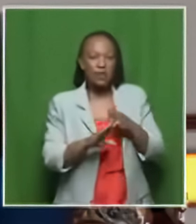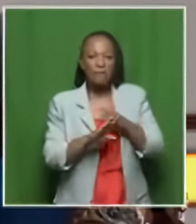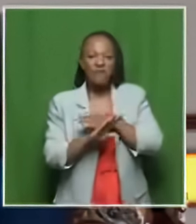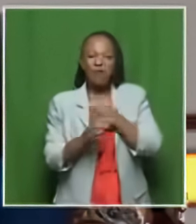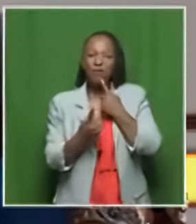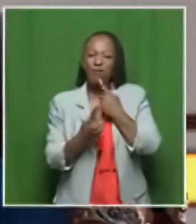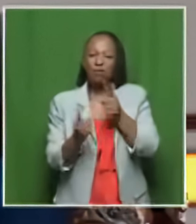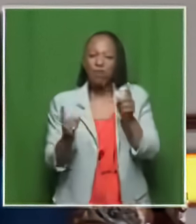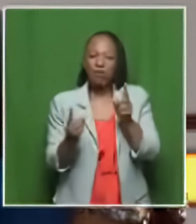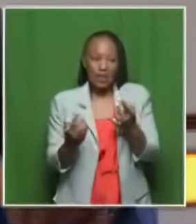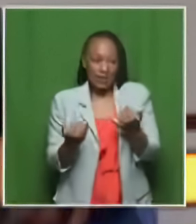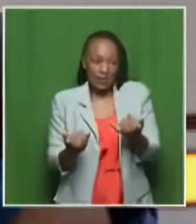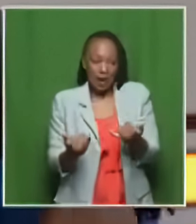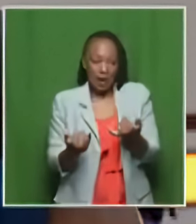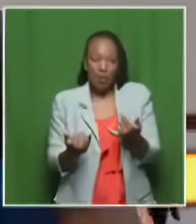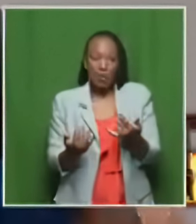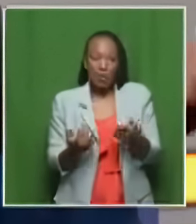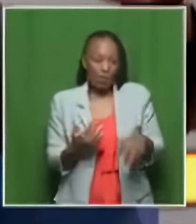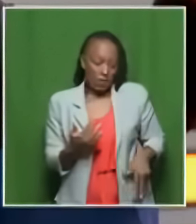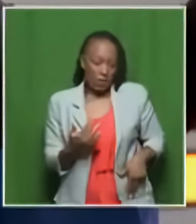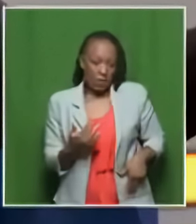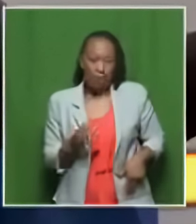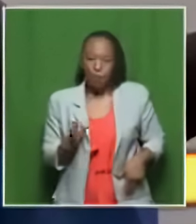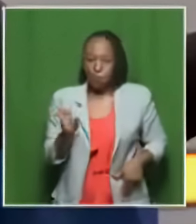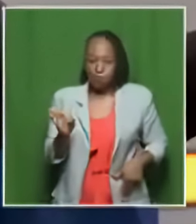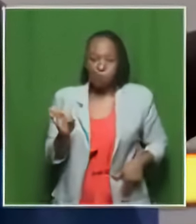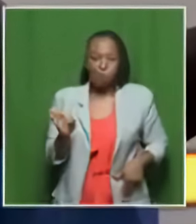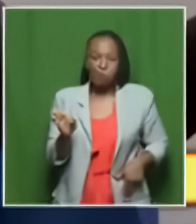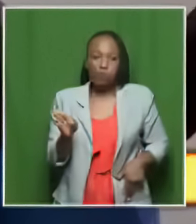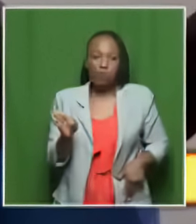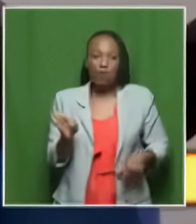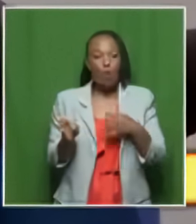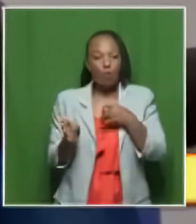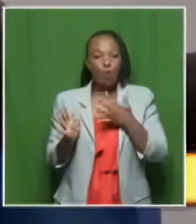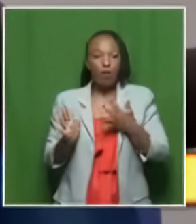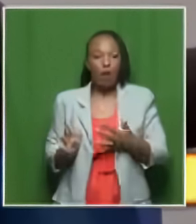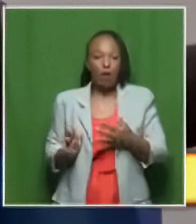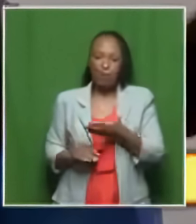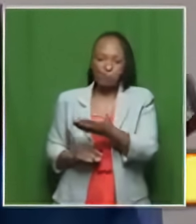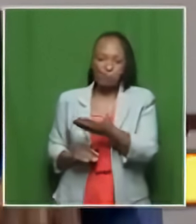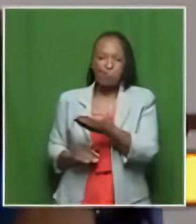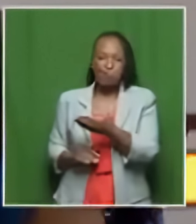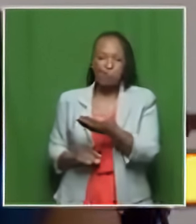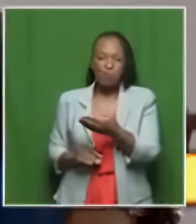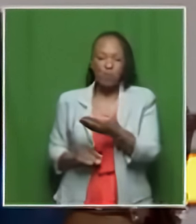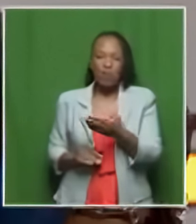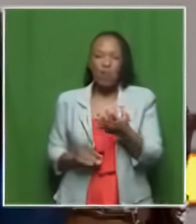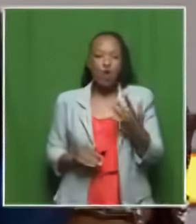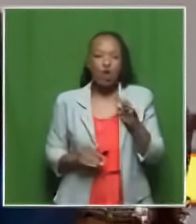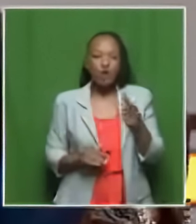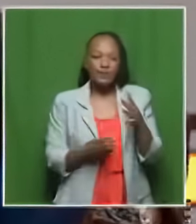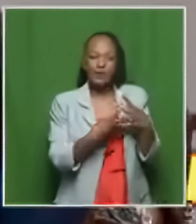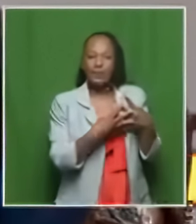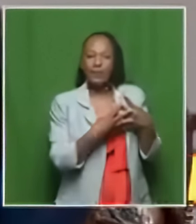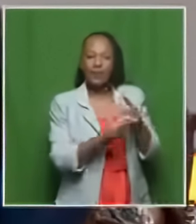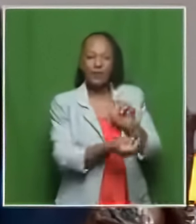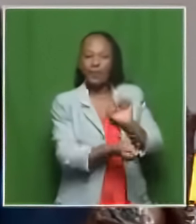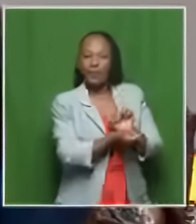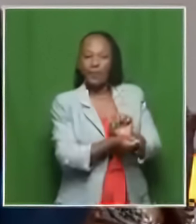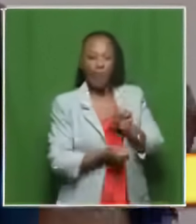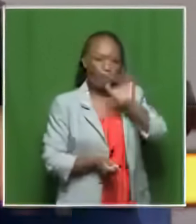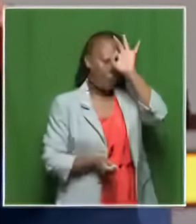judgment. As we speak now, that firearm is at its owner's place. It's not in the cells, it's not the custody